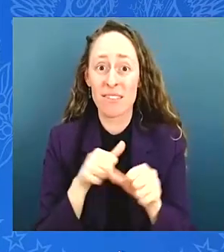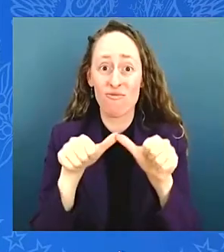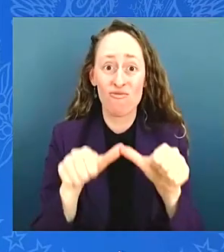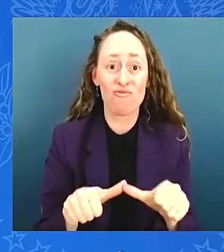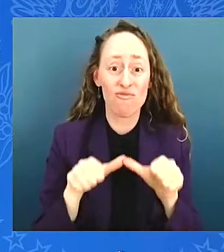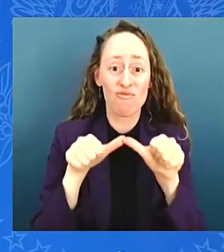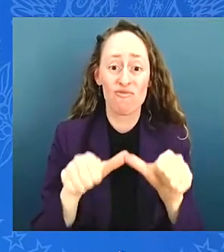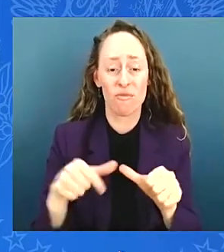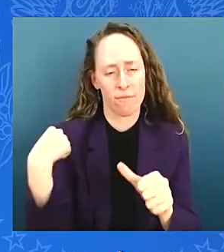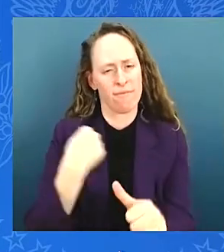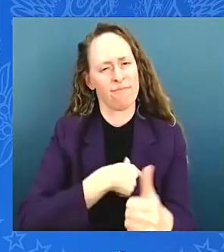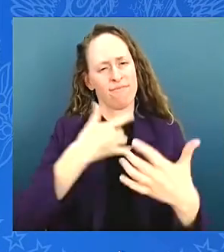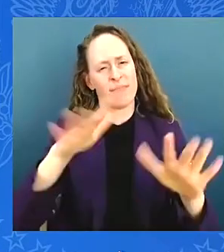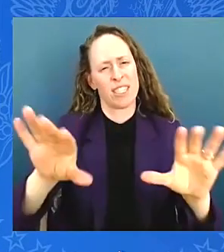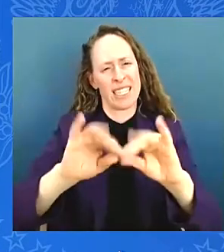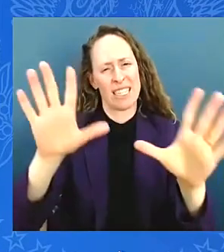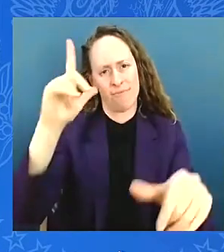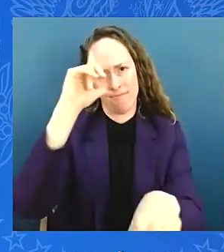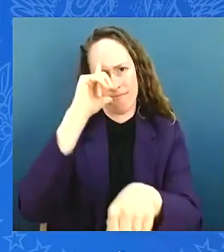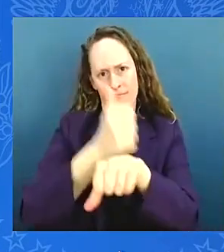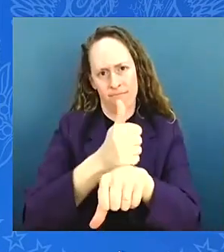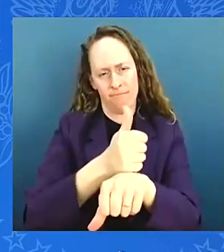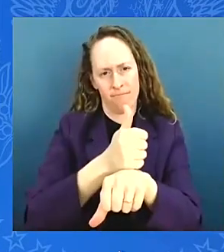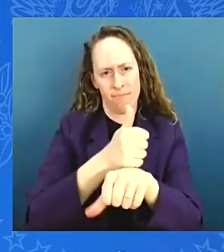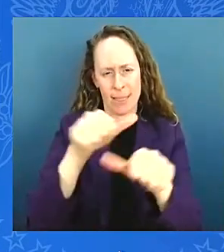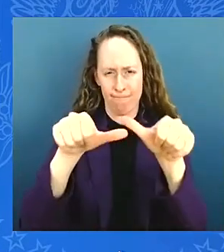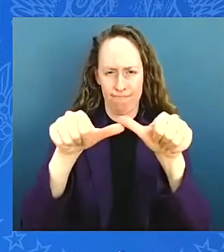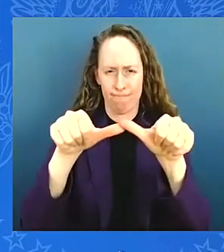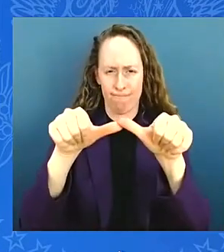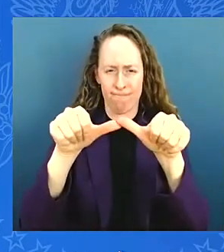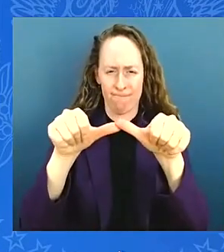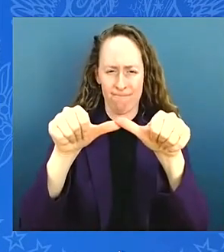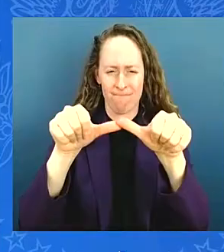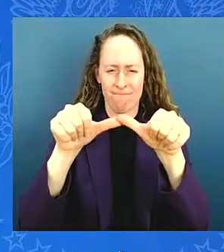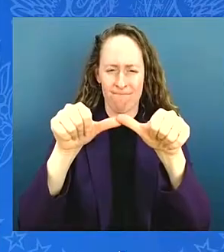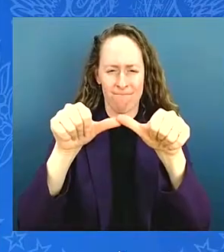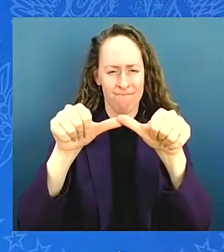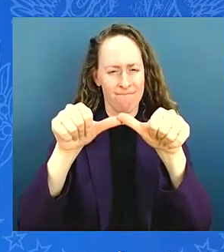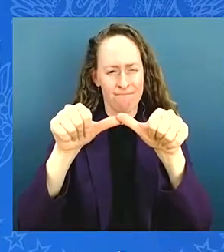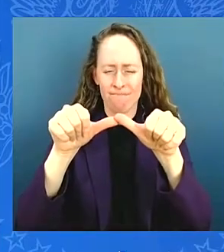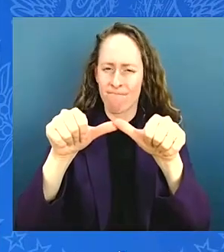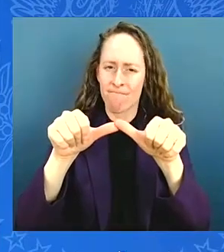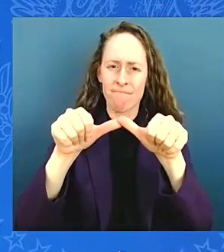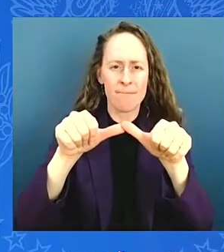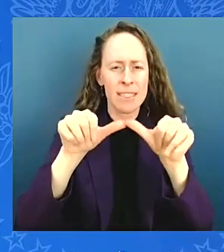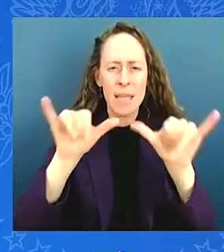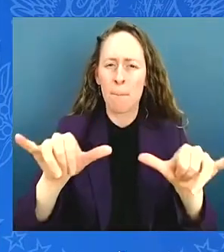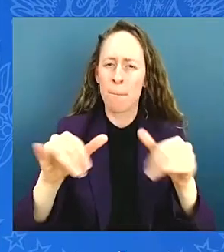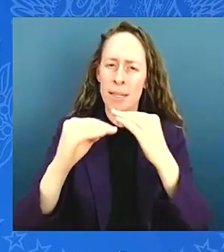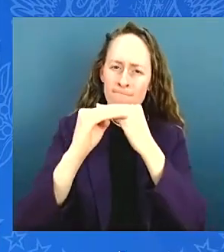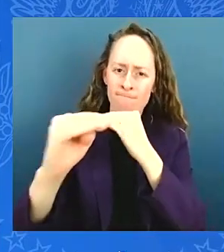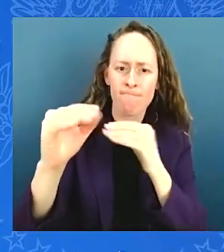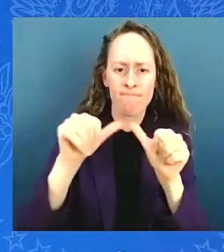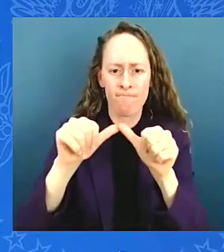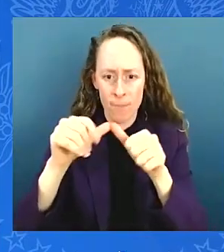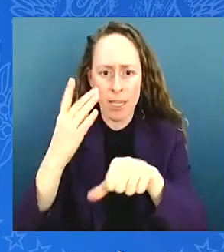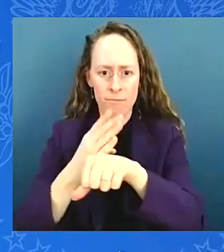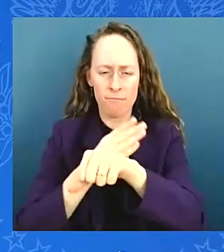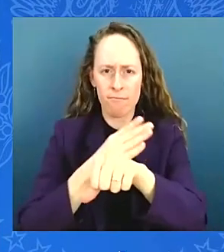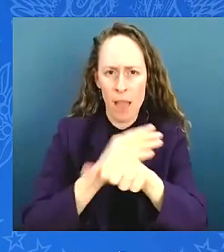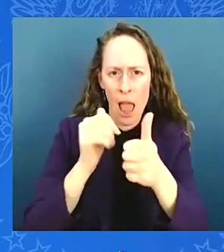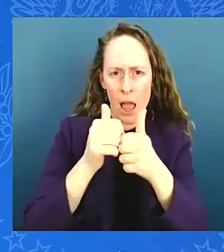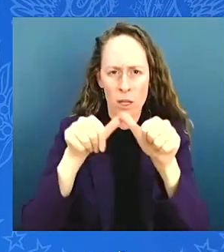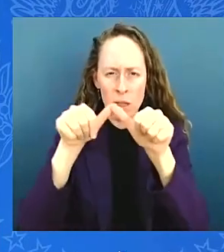about things. A focus on just consistent improvement. We mindfully communicate with each